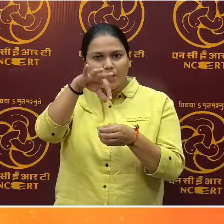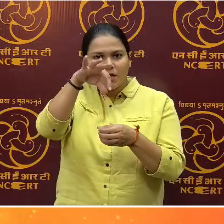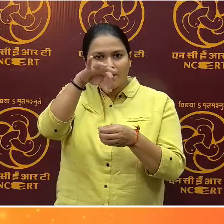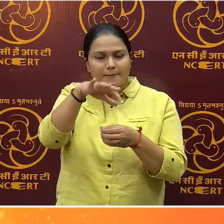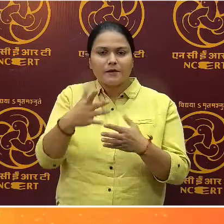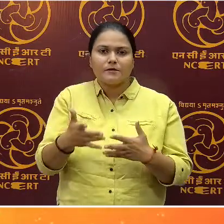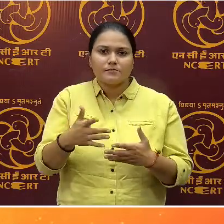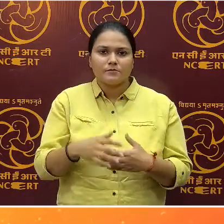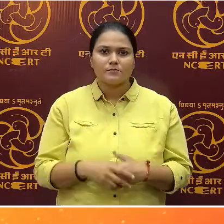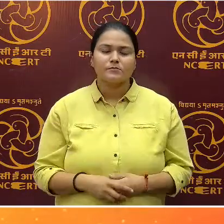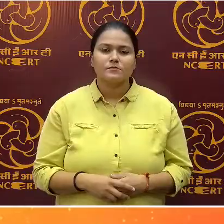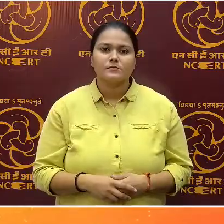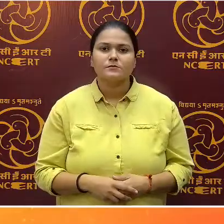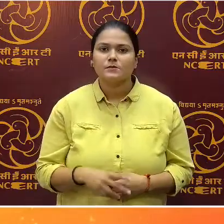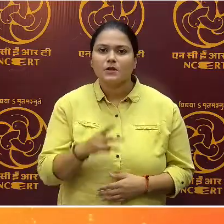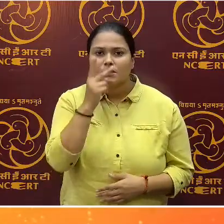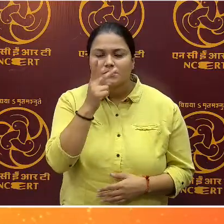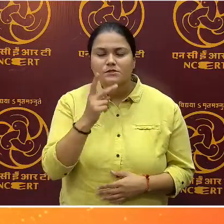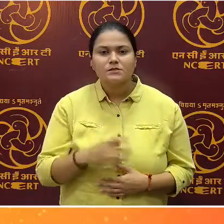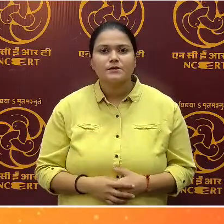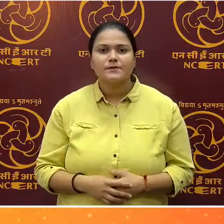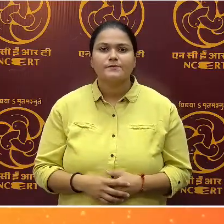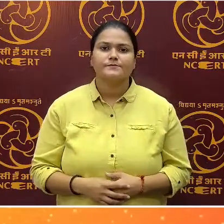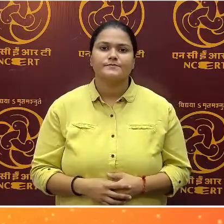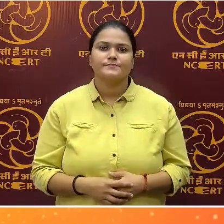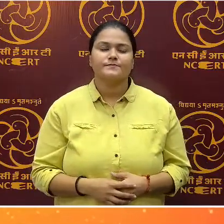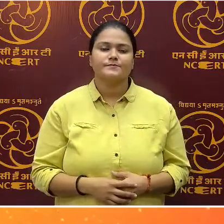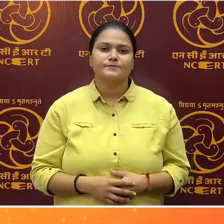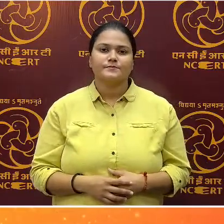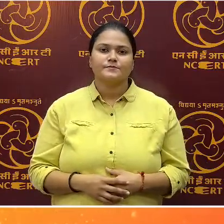coming. Okay, here also.